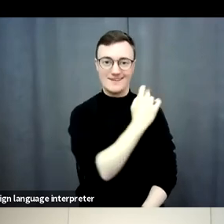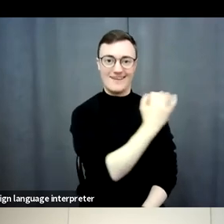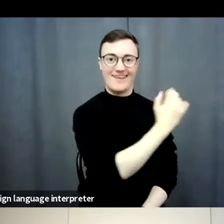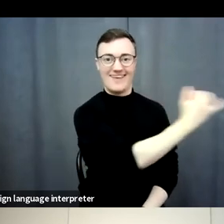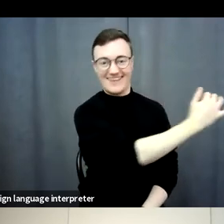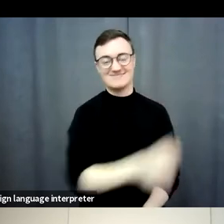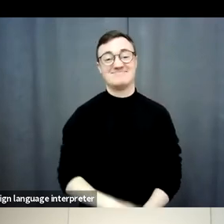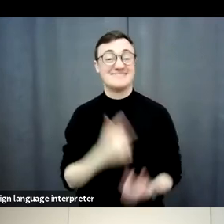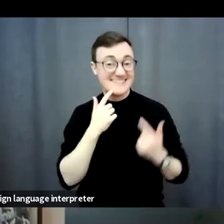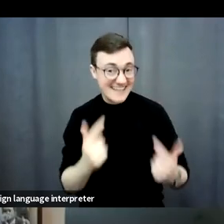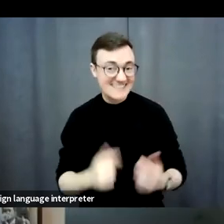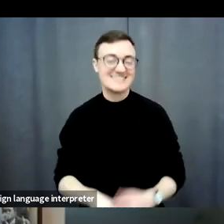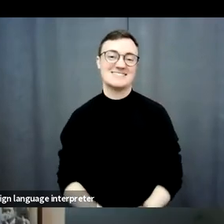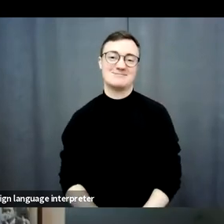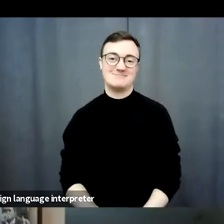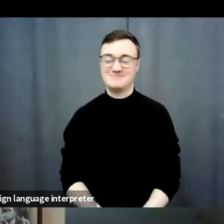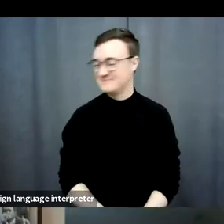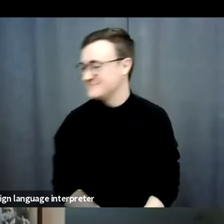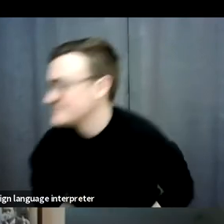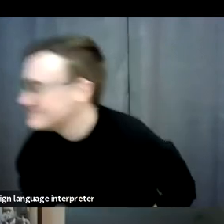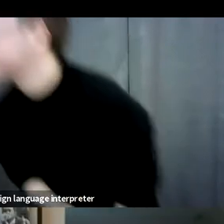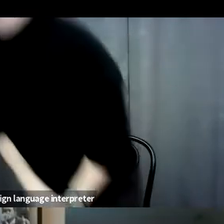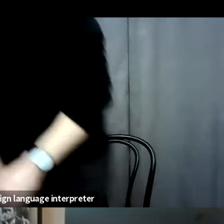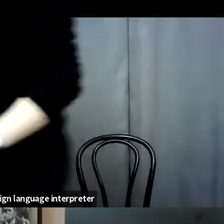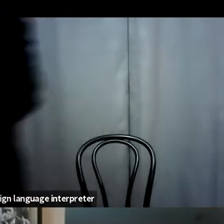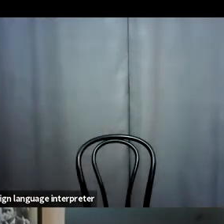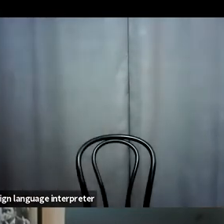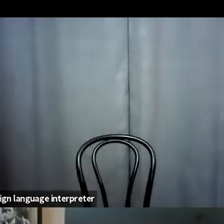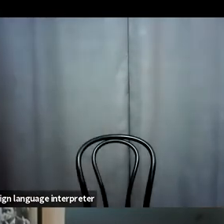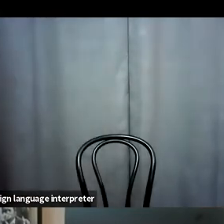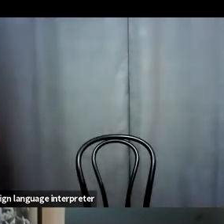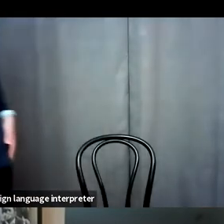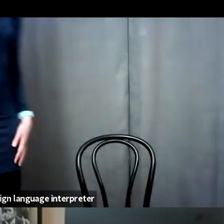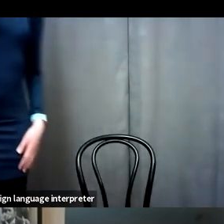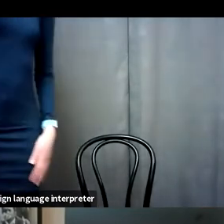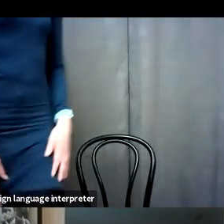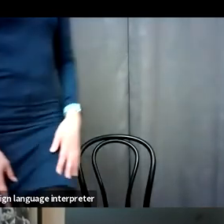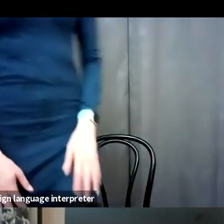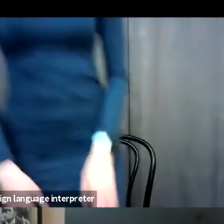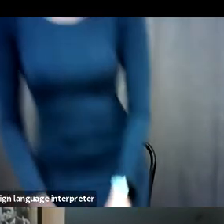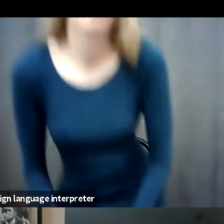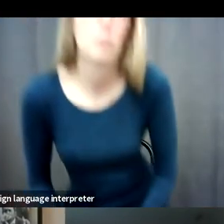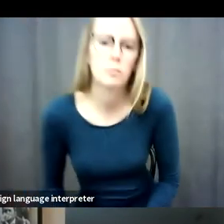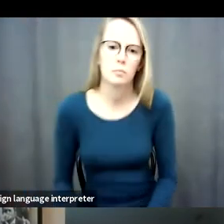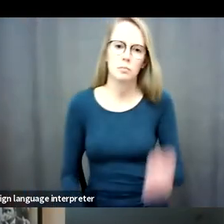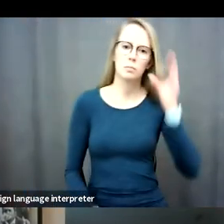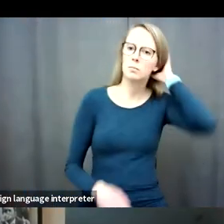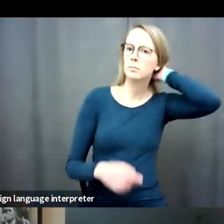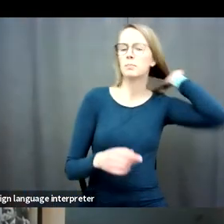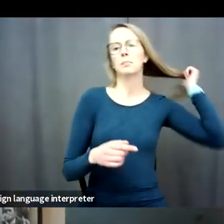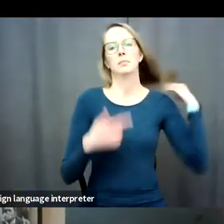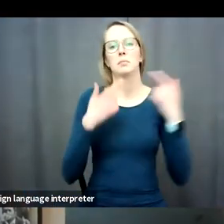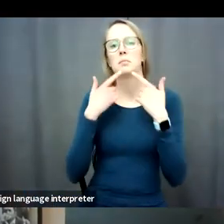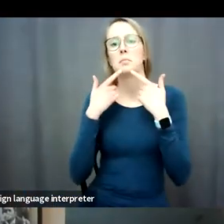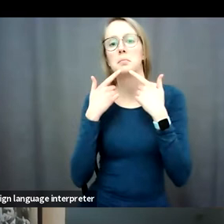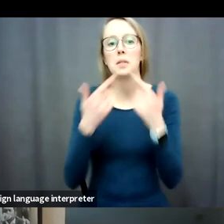you. Thank you so much, Cecilia, for a really very interesting presentation on Braille Lego bricks. And just